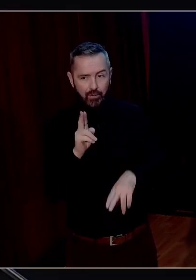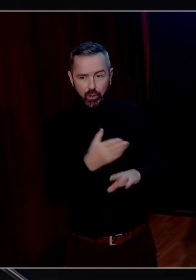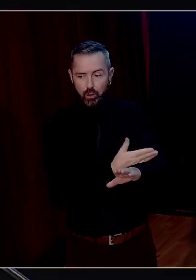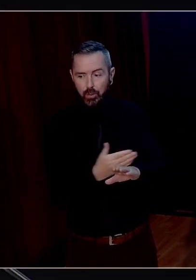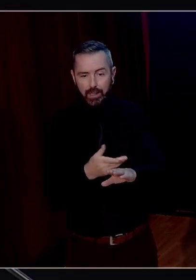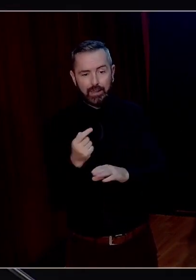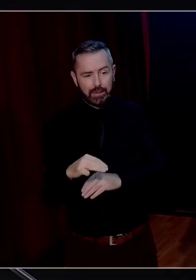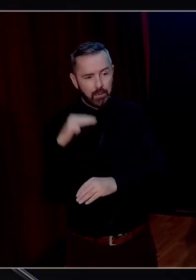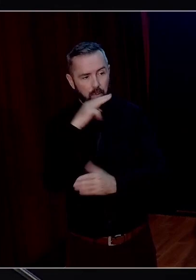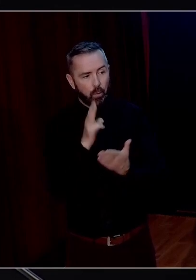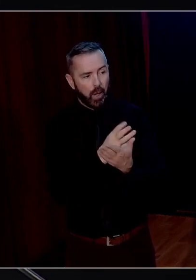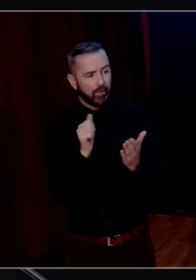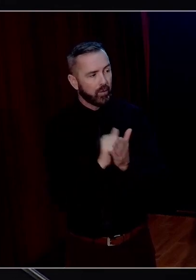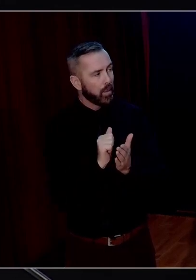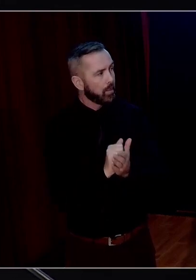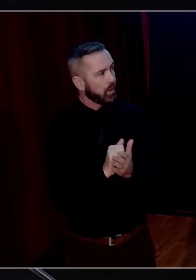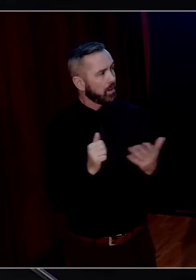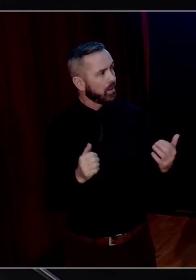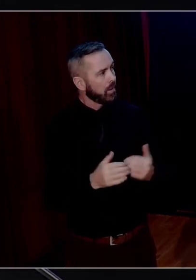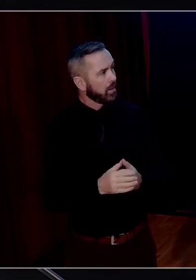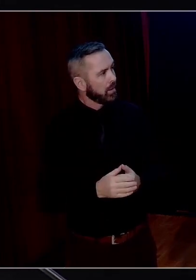the key to the paper, because